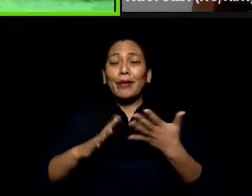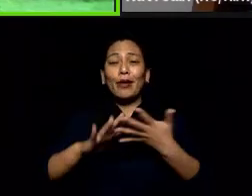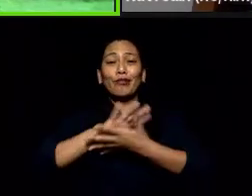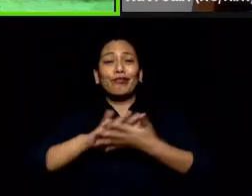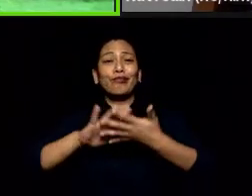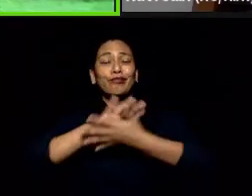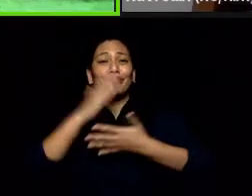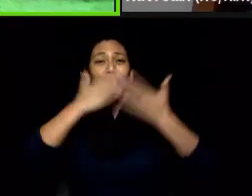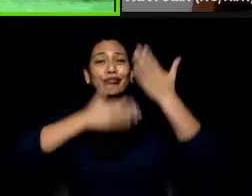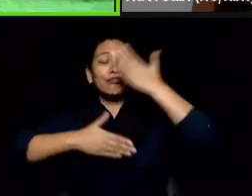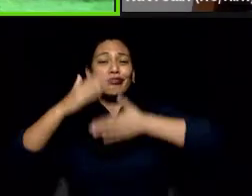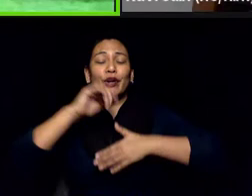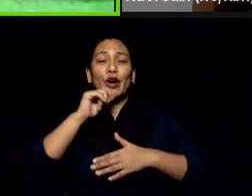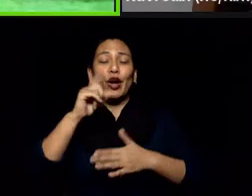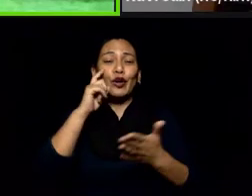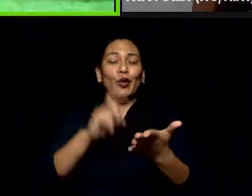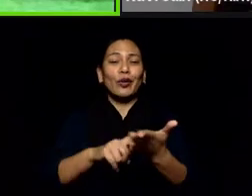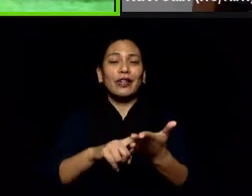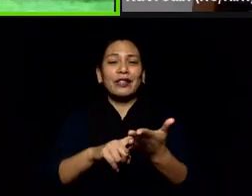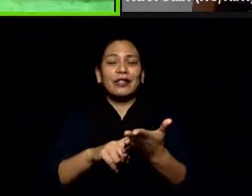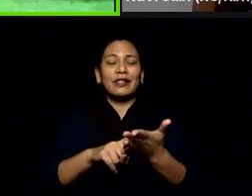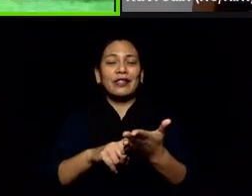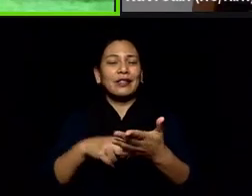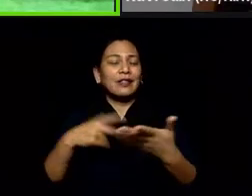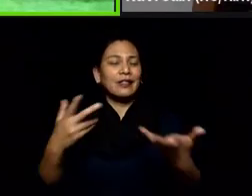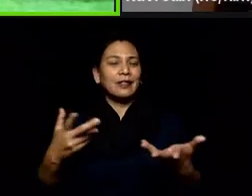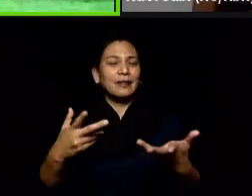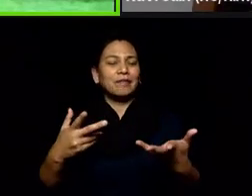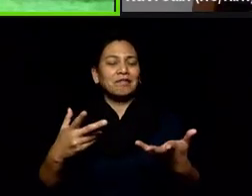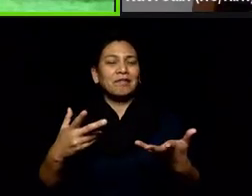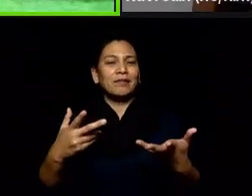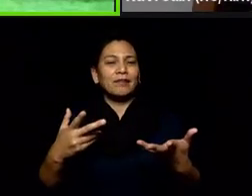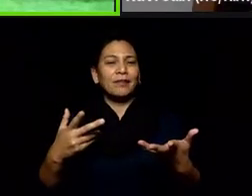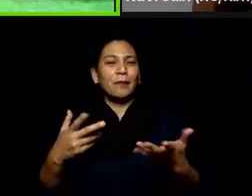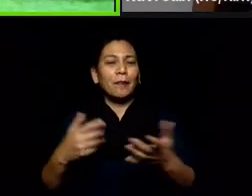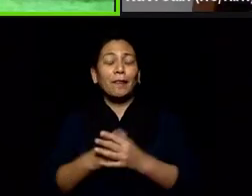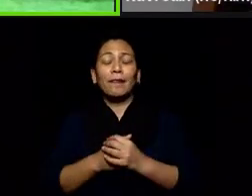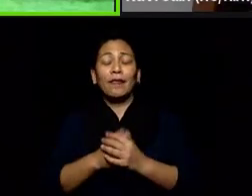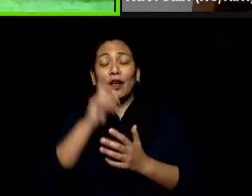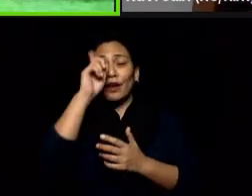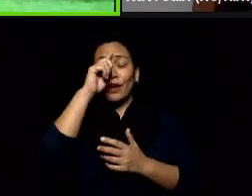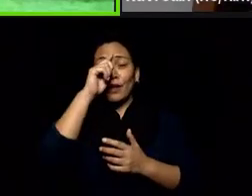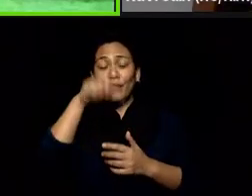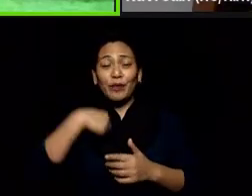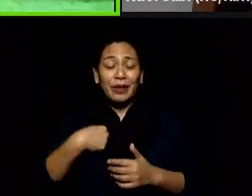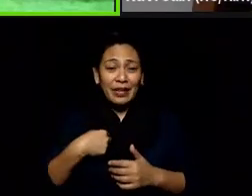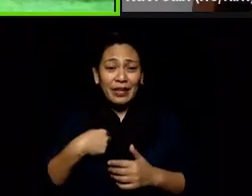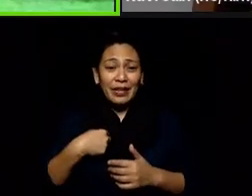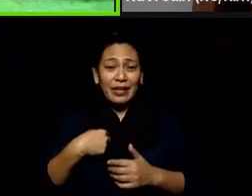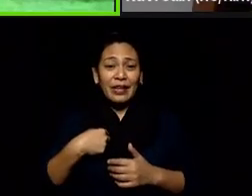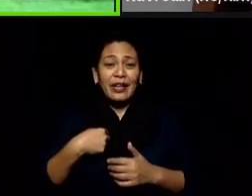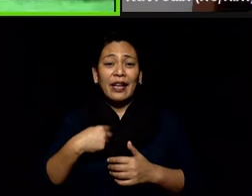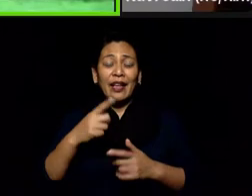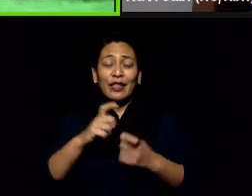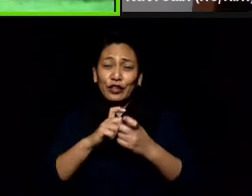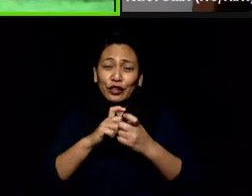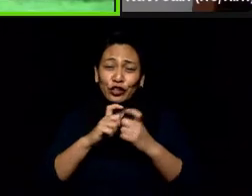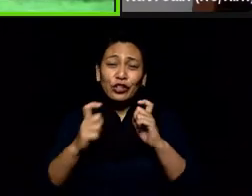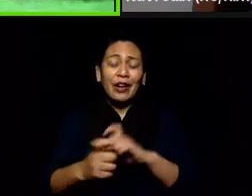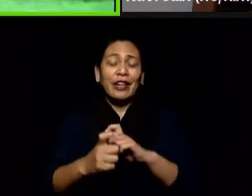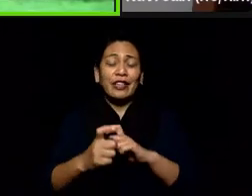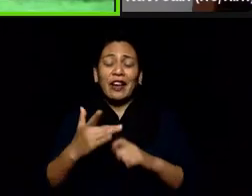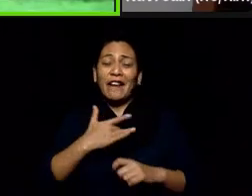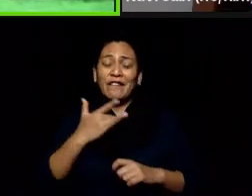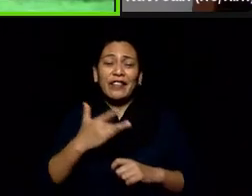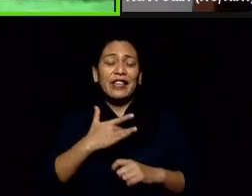that we're not, where, you know, I mean, for me, the profound changes that I feel that I've